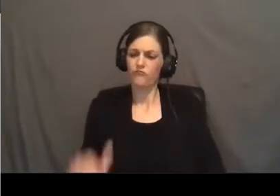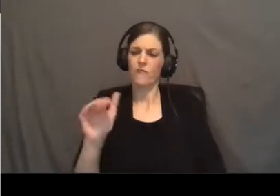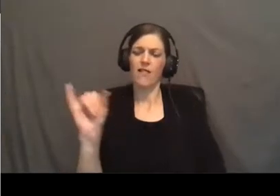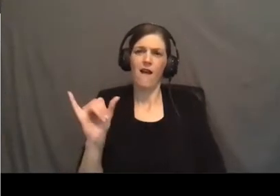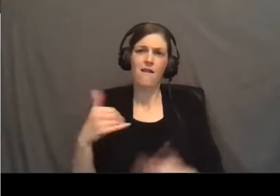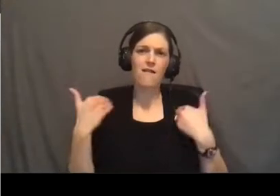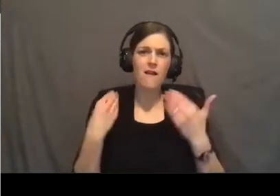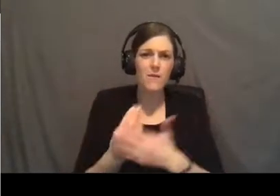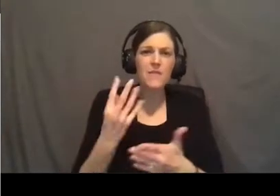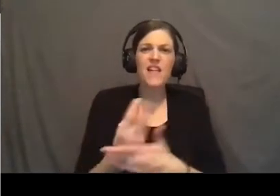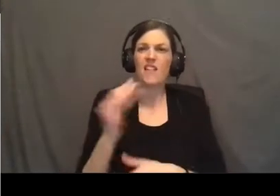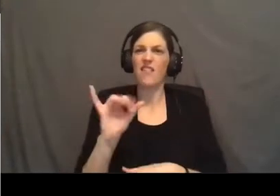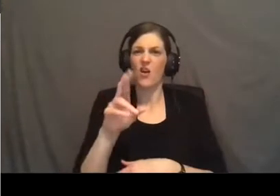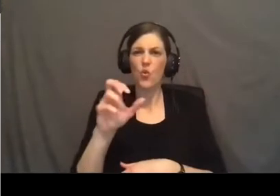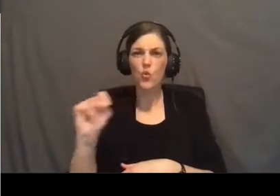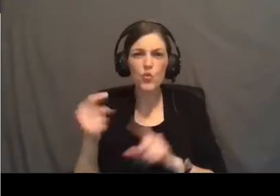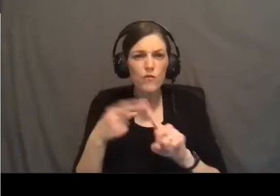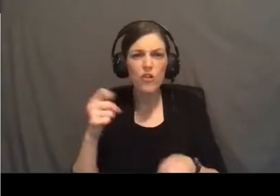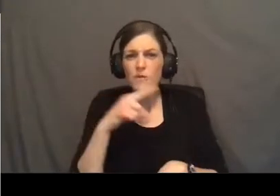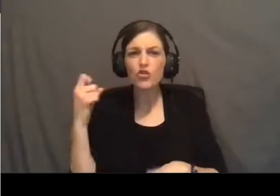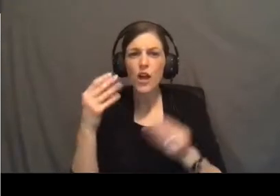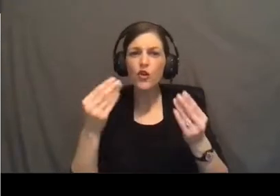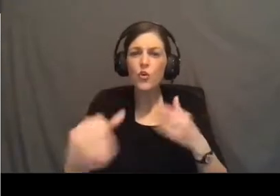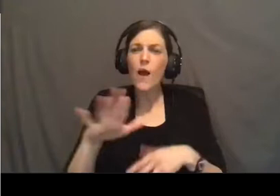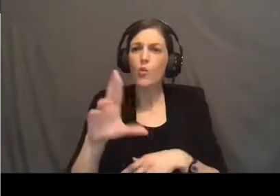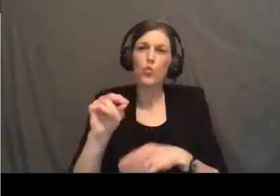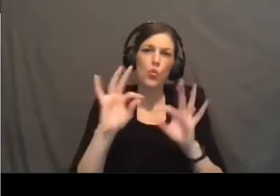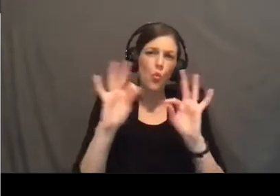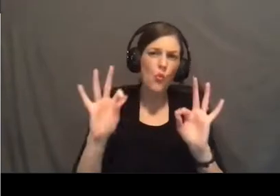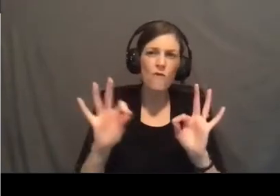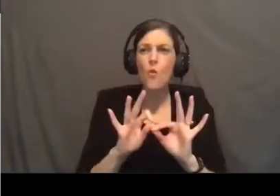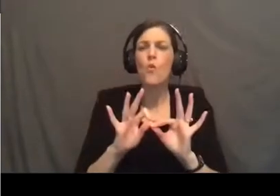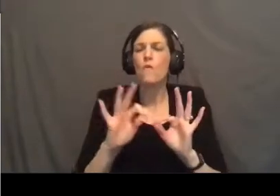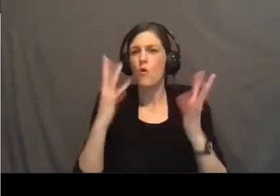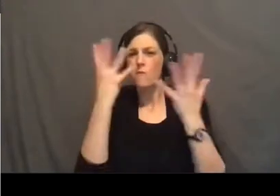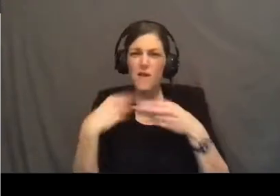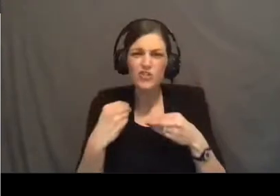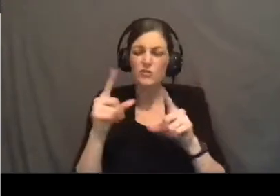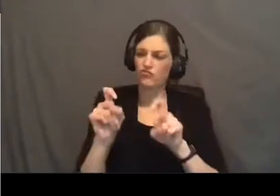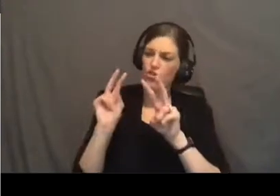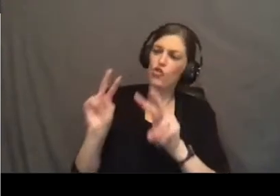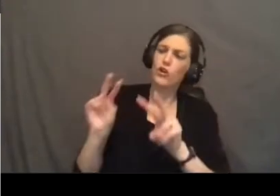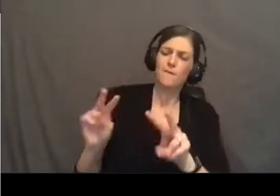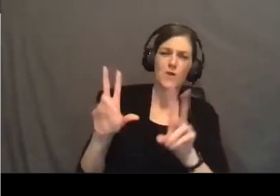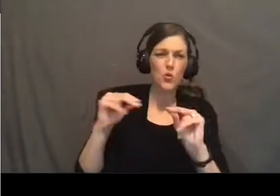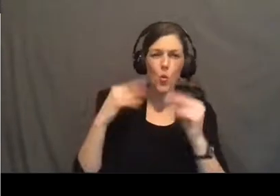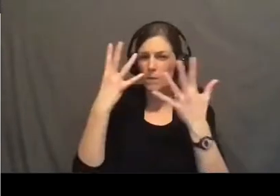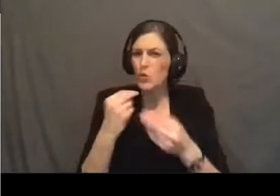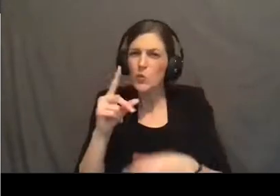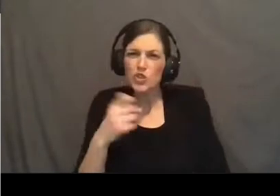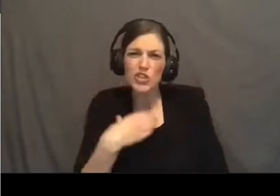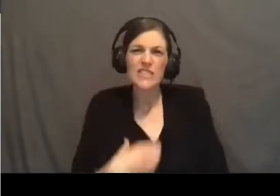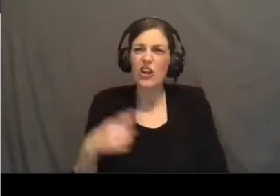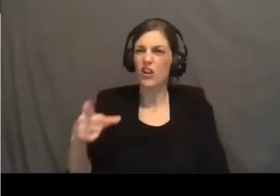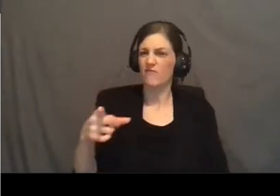plant and like a root out of dry ground. He had no form or majesty that we should look at him and no beauty that we should desire him. He